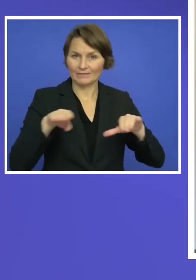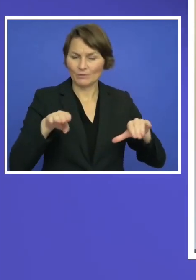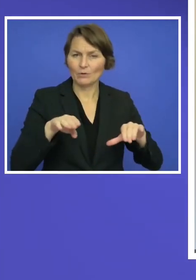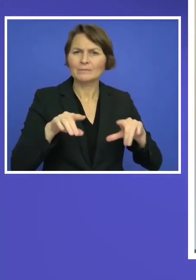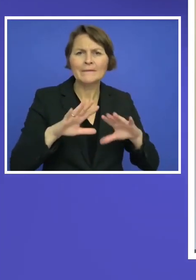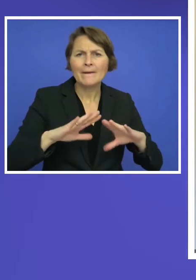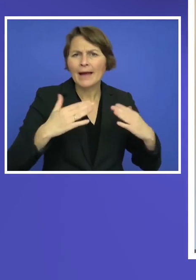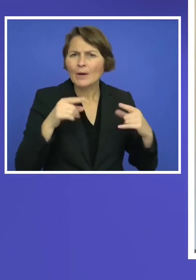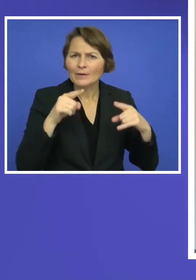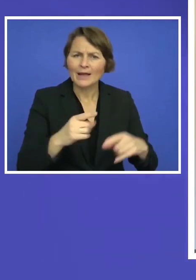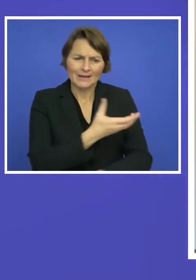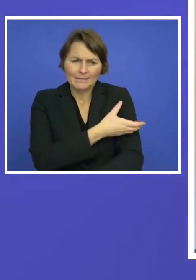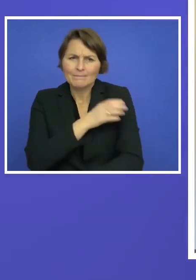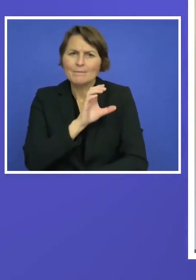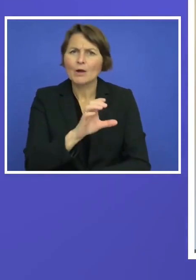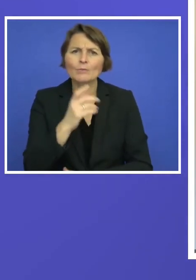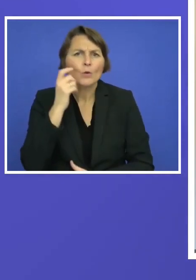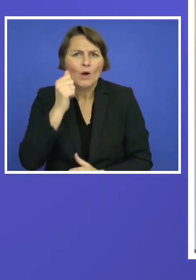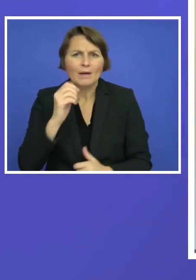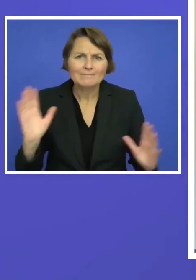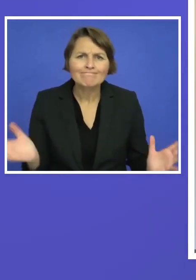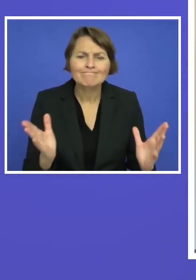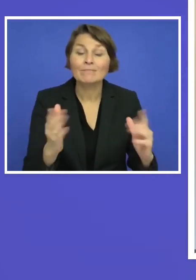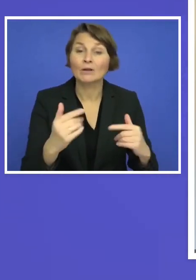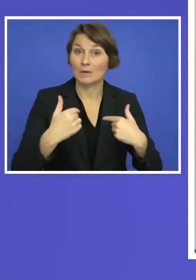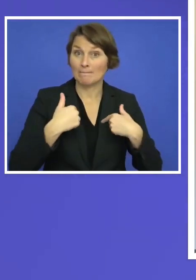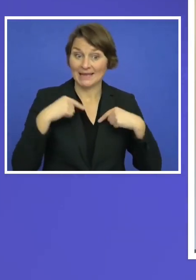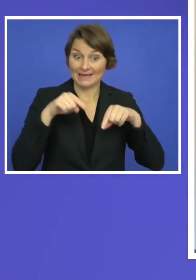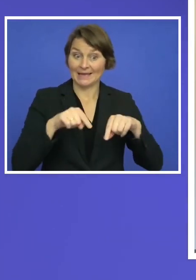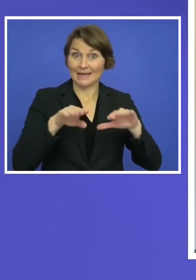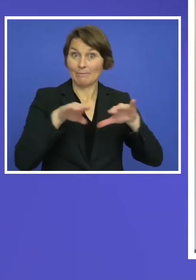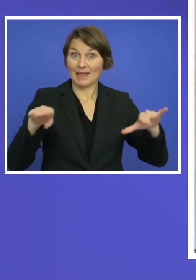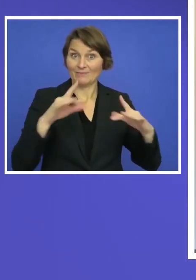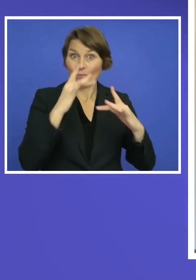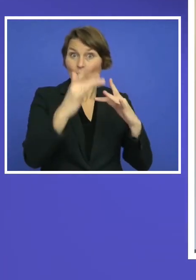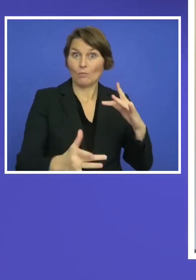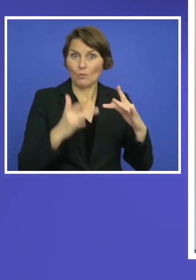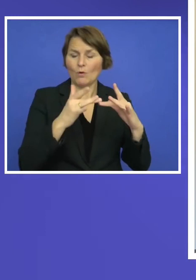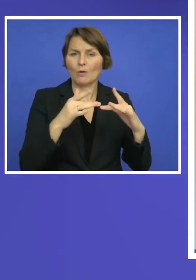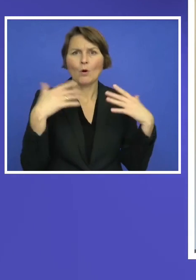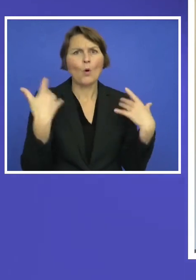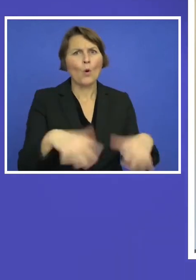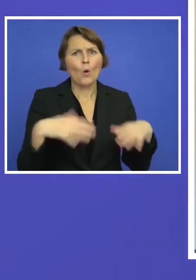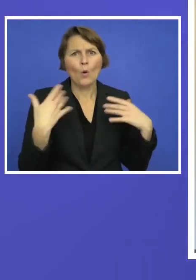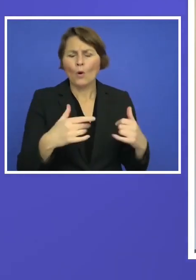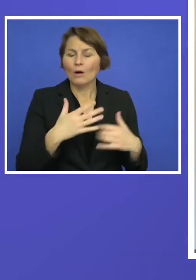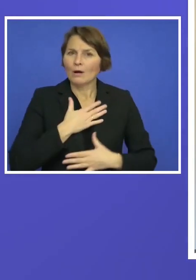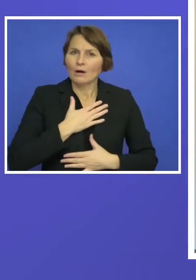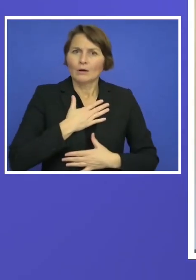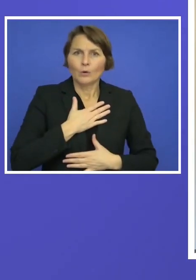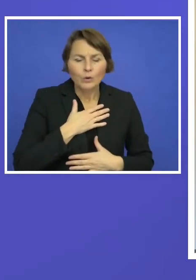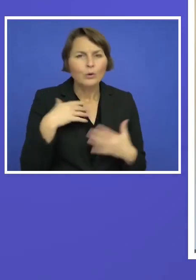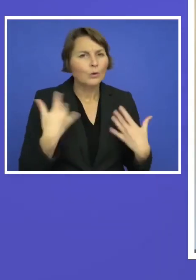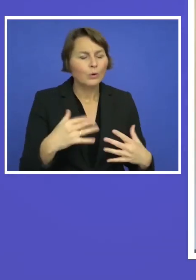to say, with my experience in working with this platform, this is a center of gravity of women